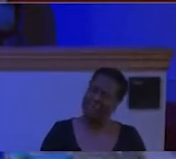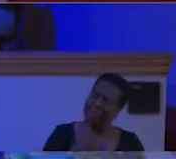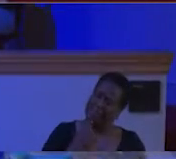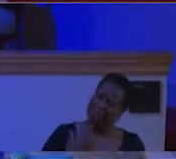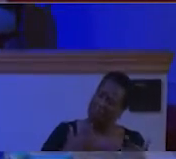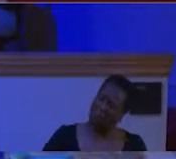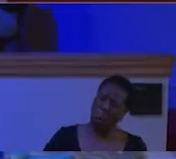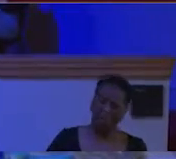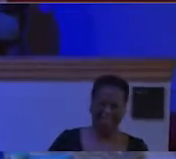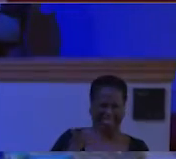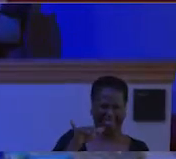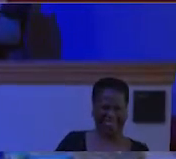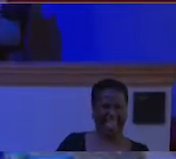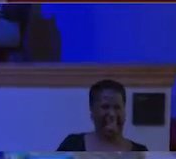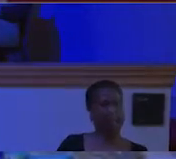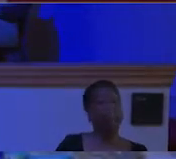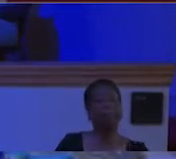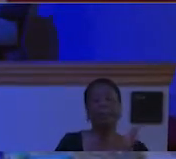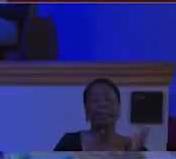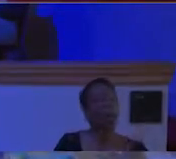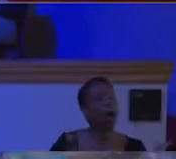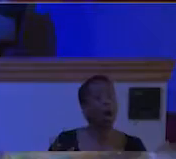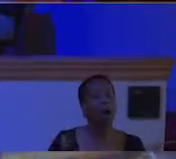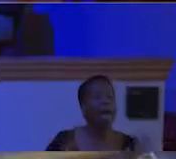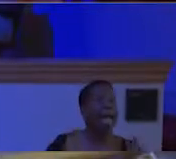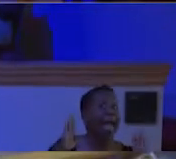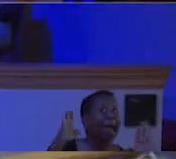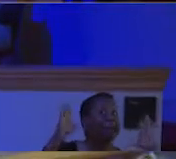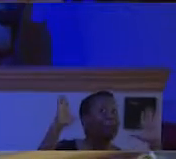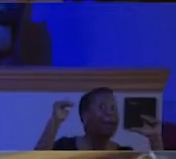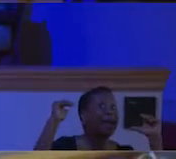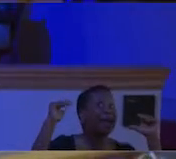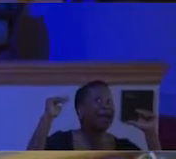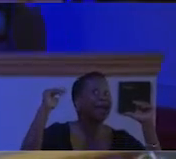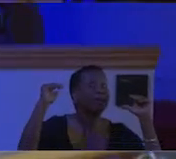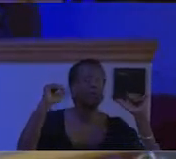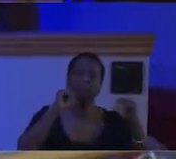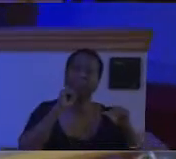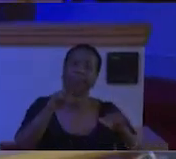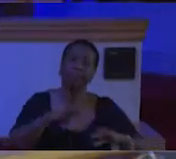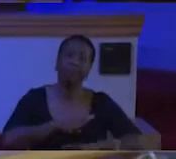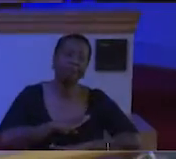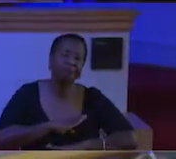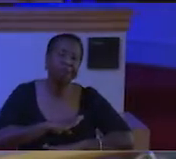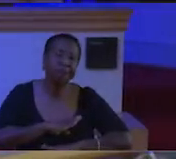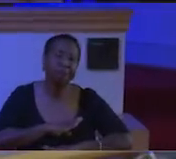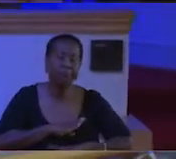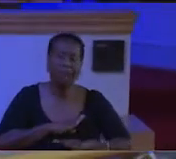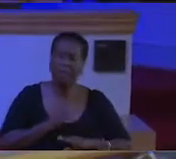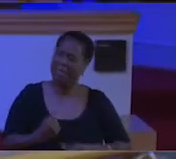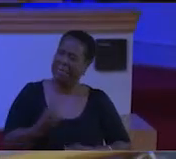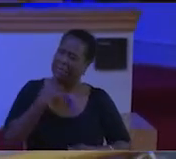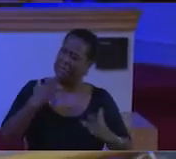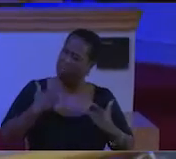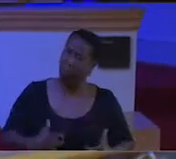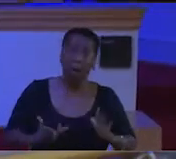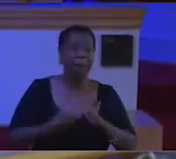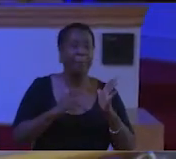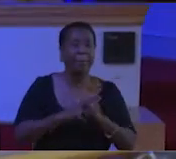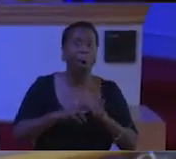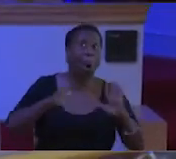really unmet expectations. They are hopes that have been dashed